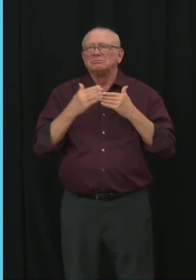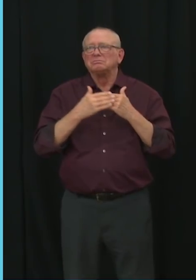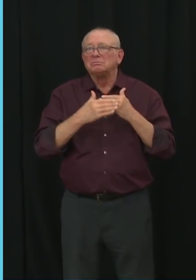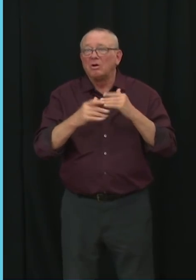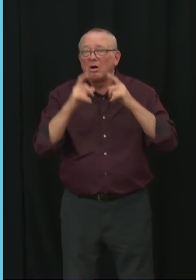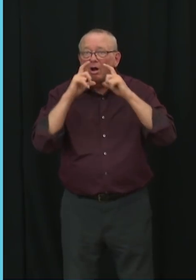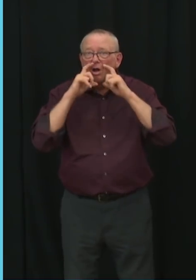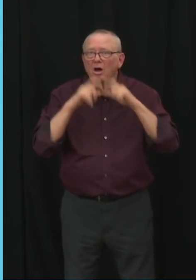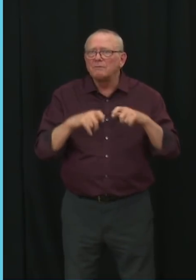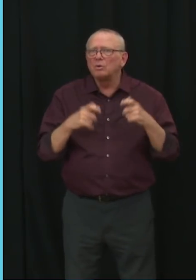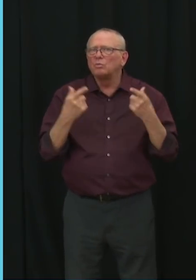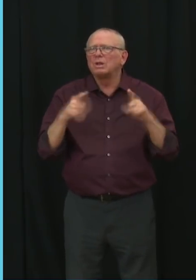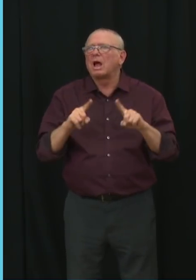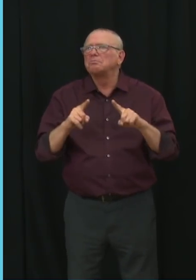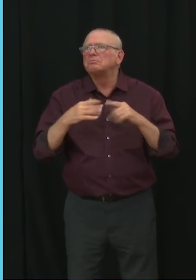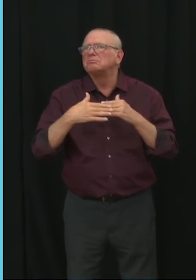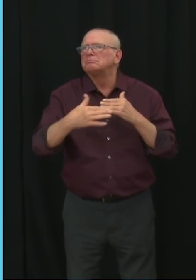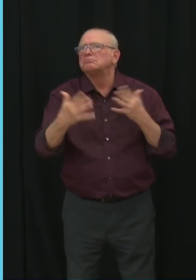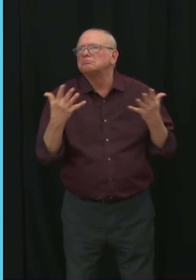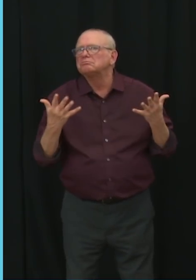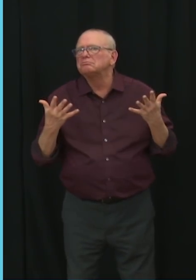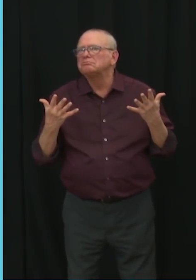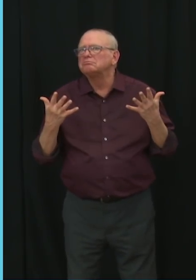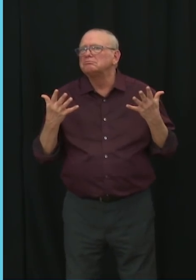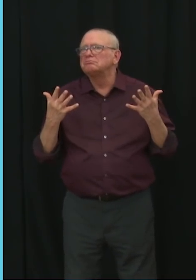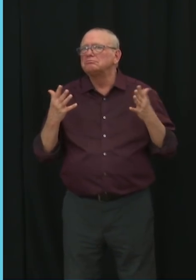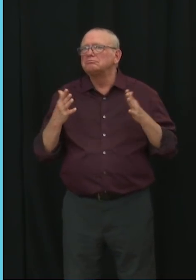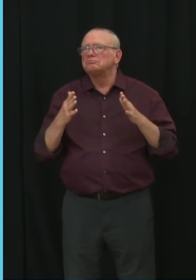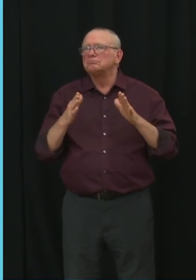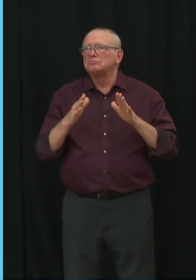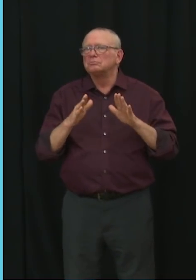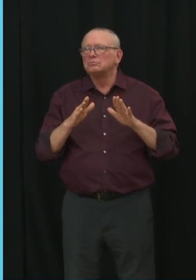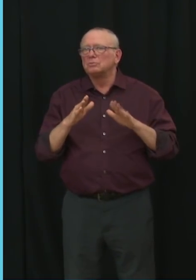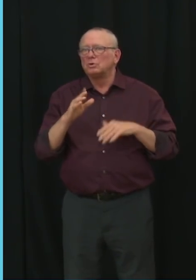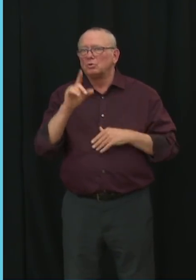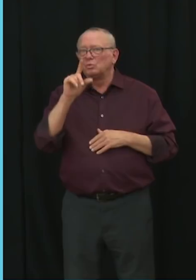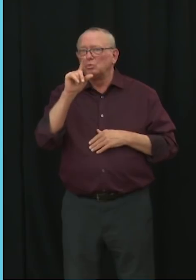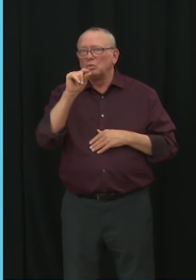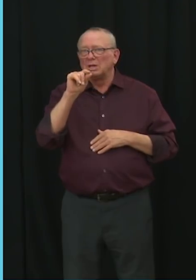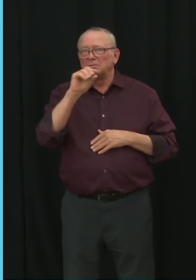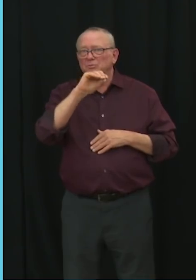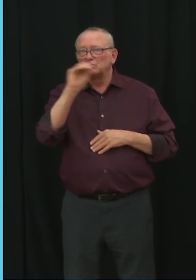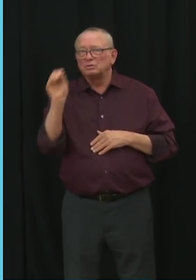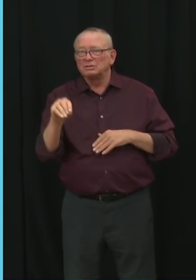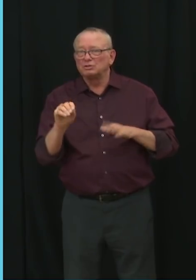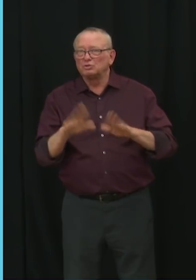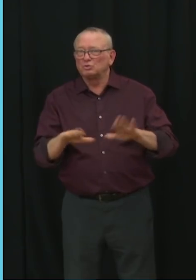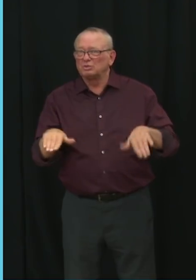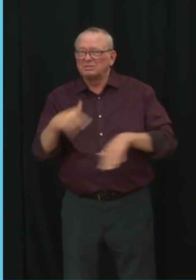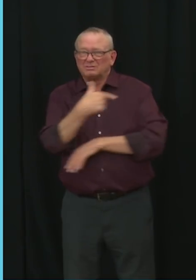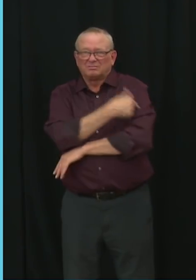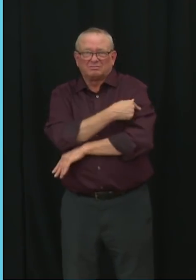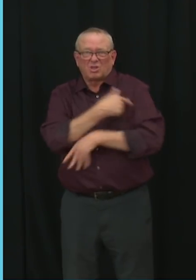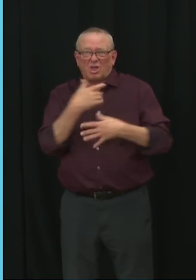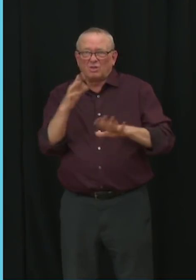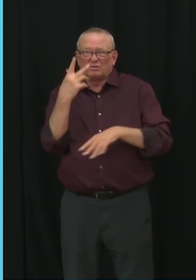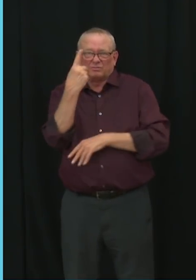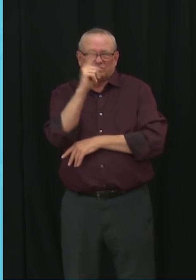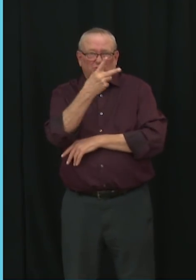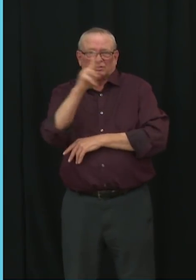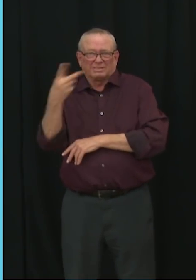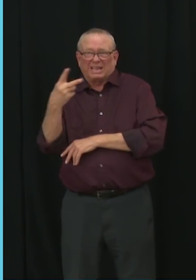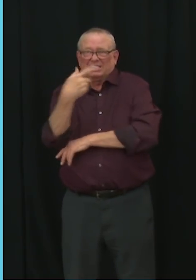roughly about 20% of kids in that 5 to 11-year-old age range with 2 doses. So how do you respond to their concerns that this is